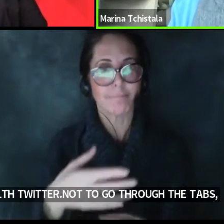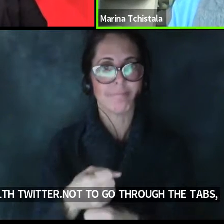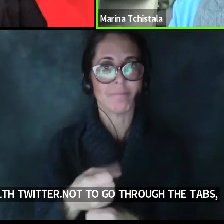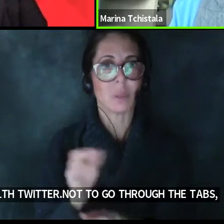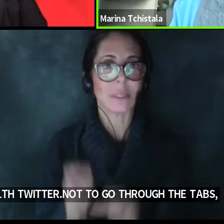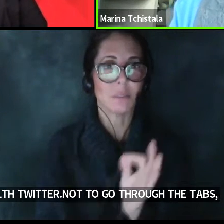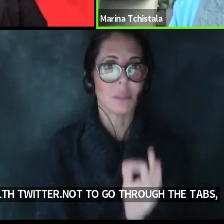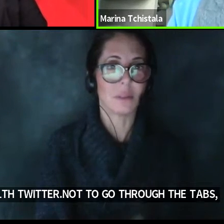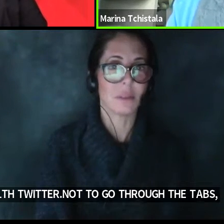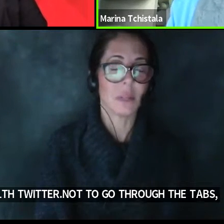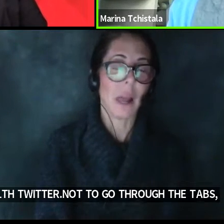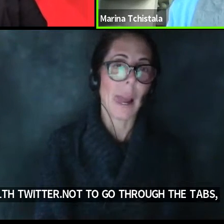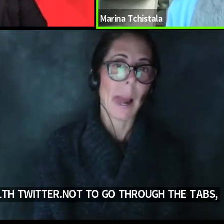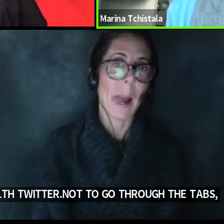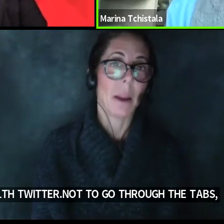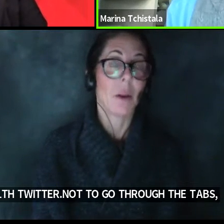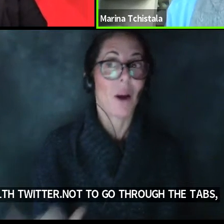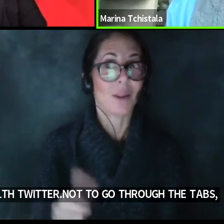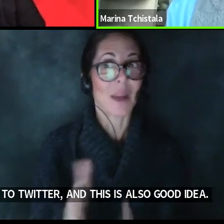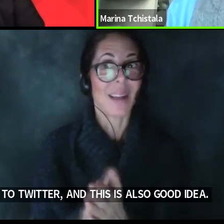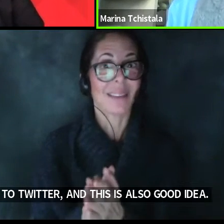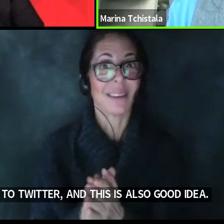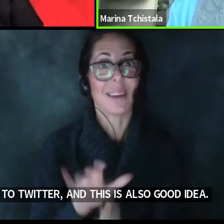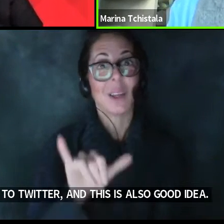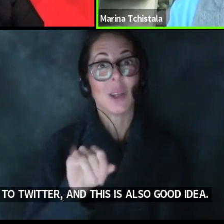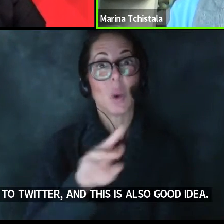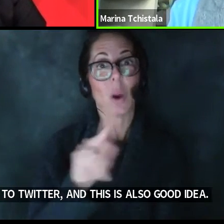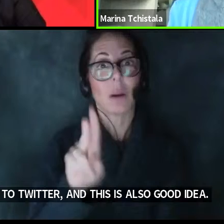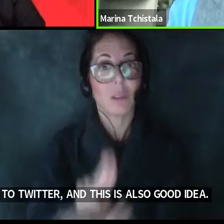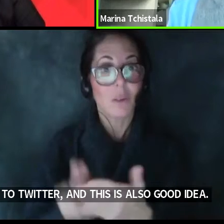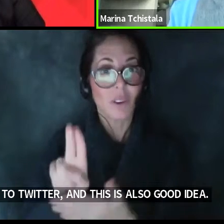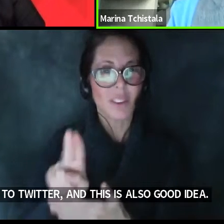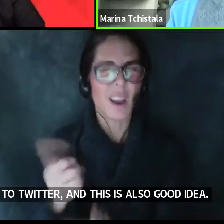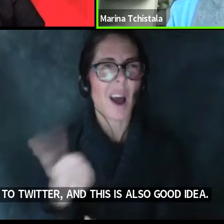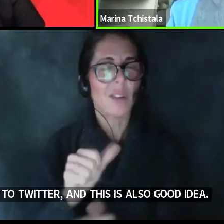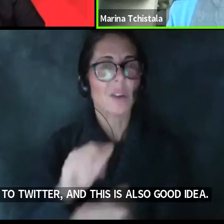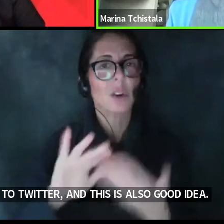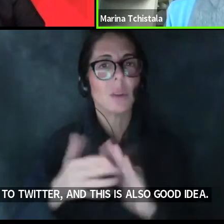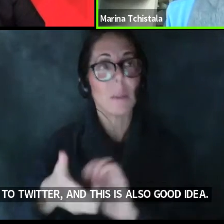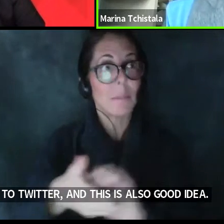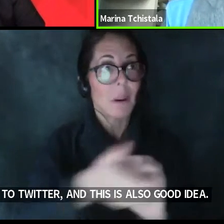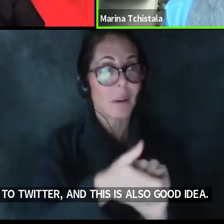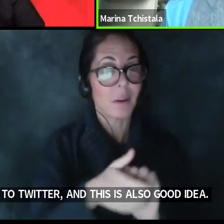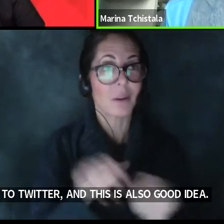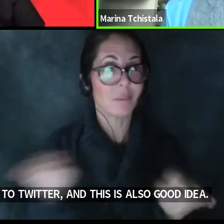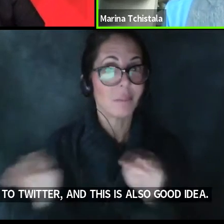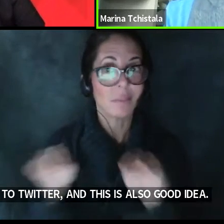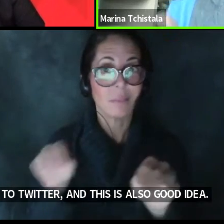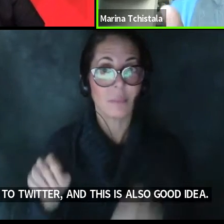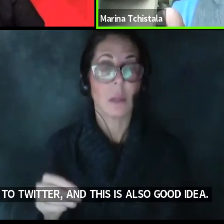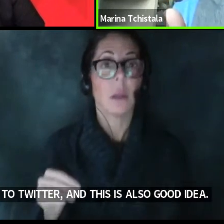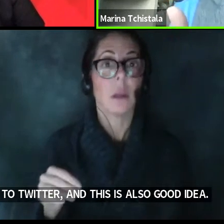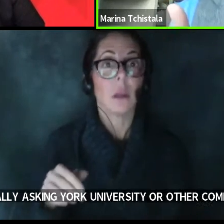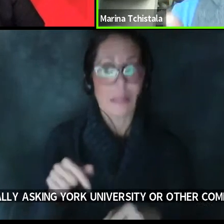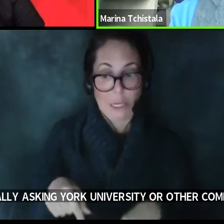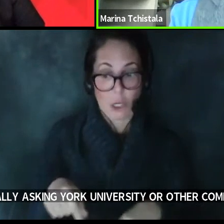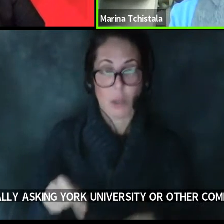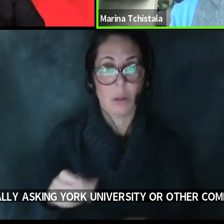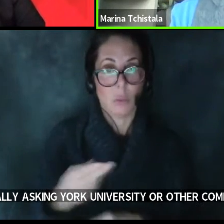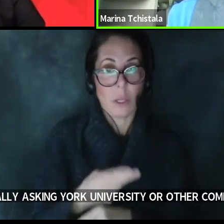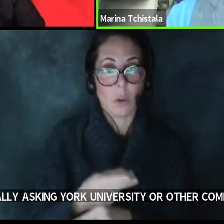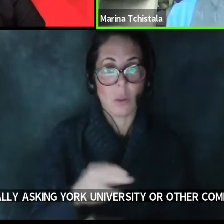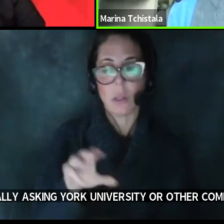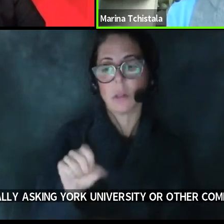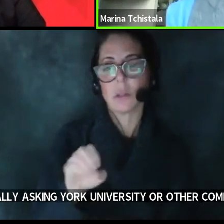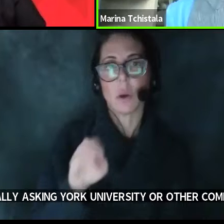asking York University or other community partners, because it's we have social media, and this way we kind